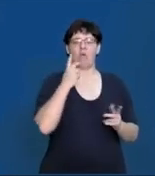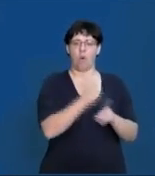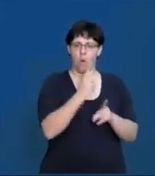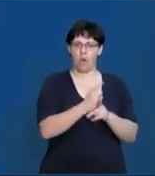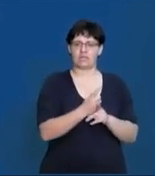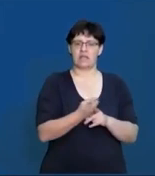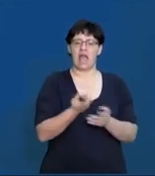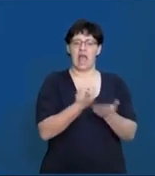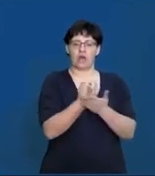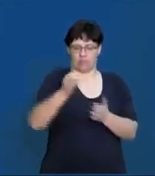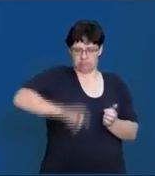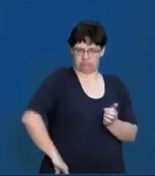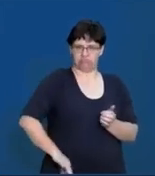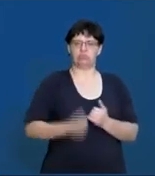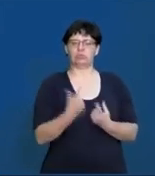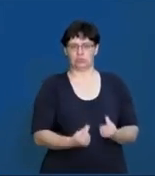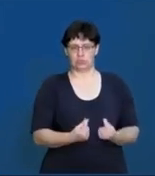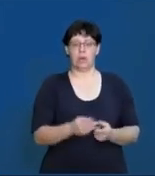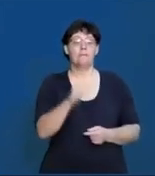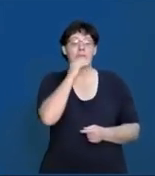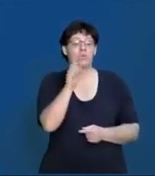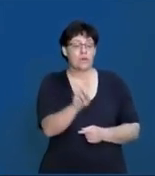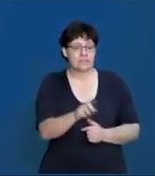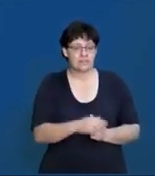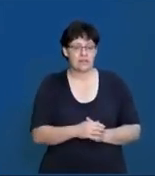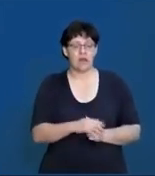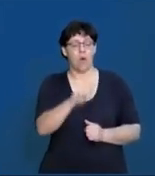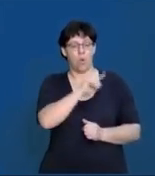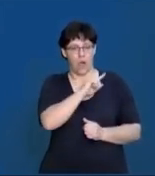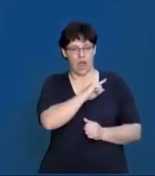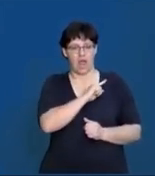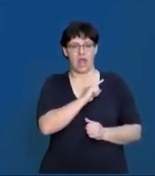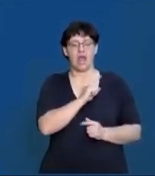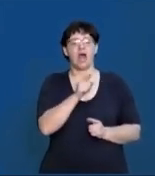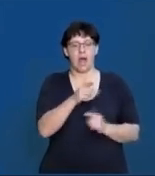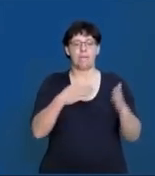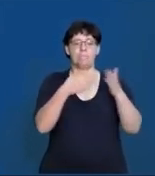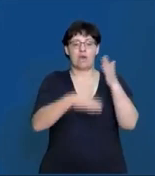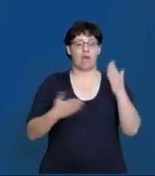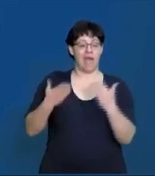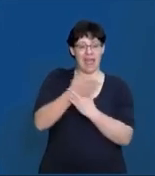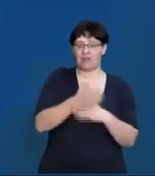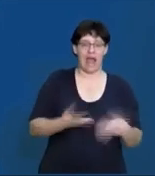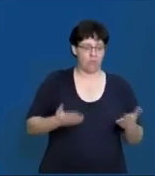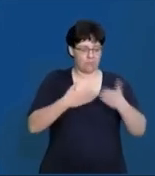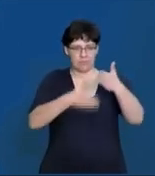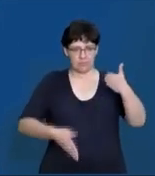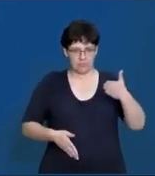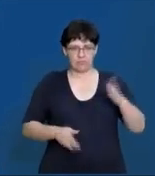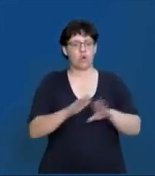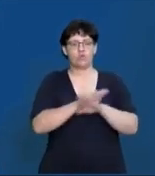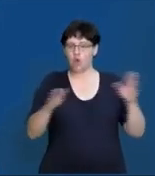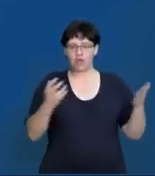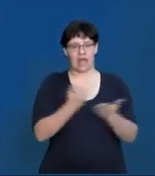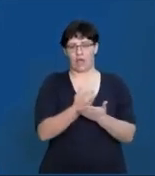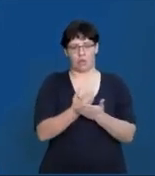always make economic profit. Right, so what it means, boys and girls, is because the nature of the barrier to entry there,